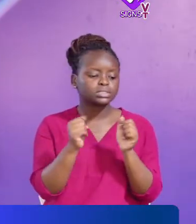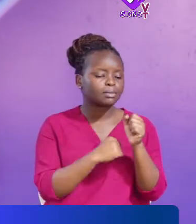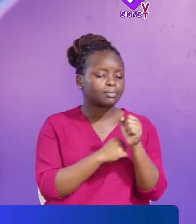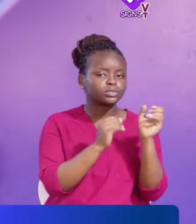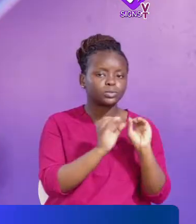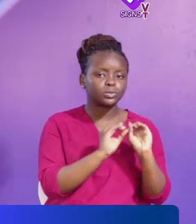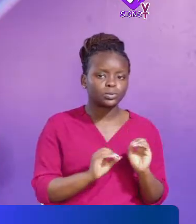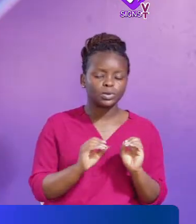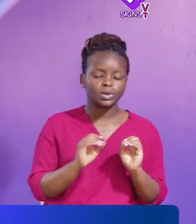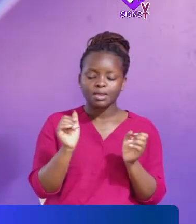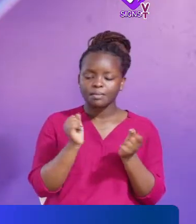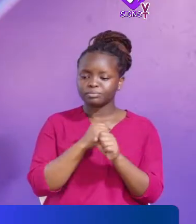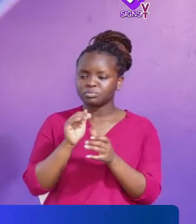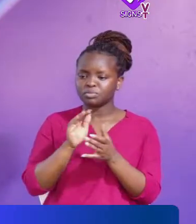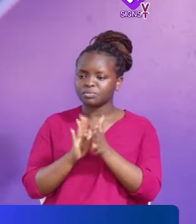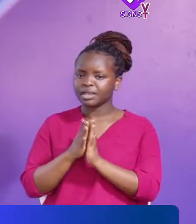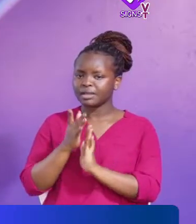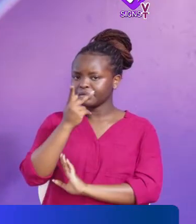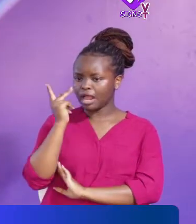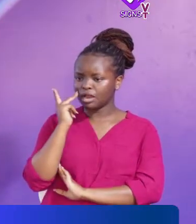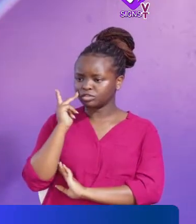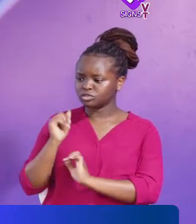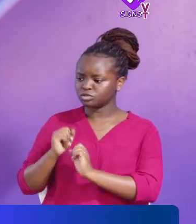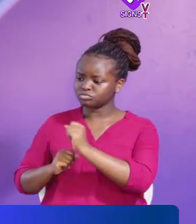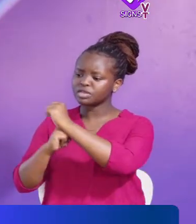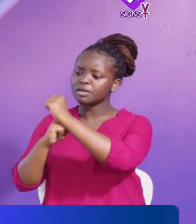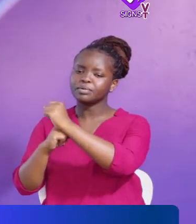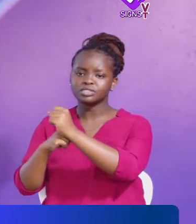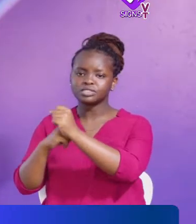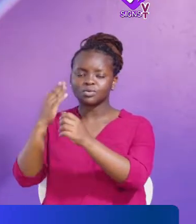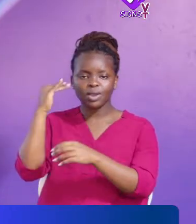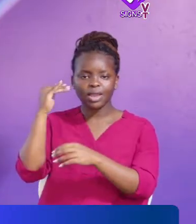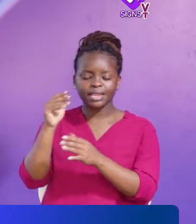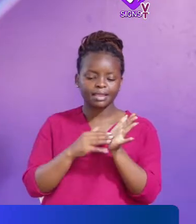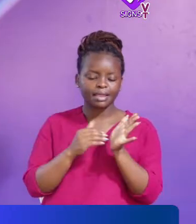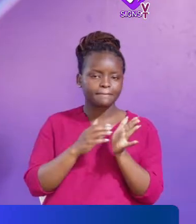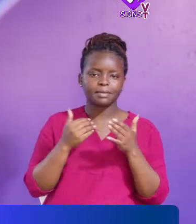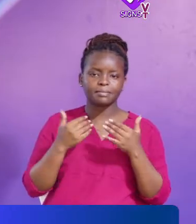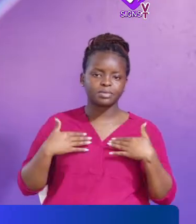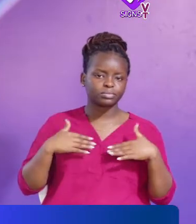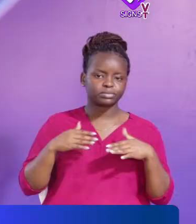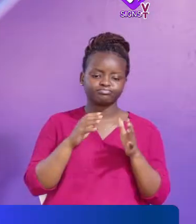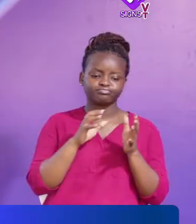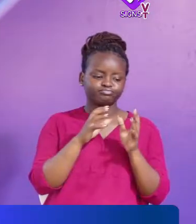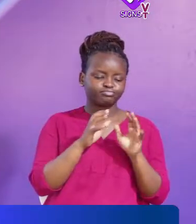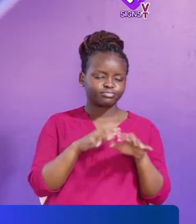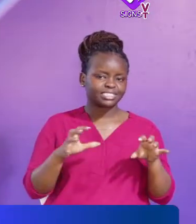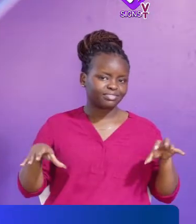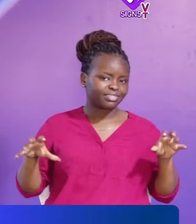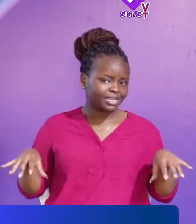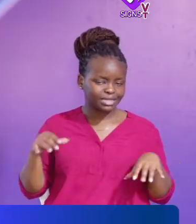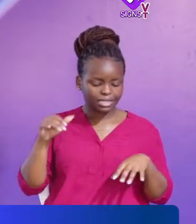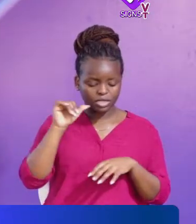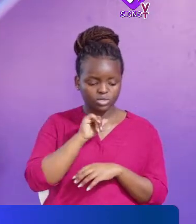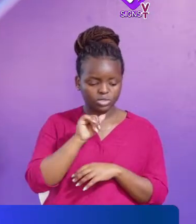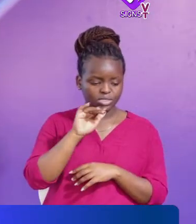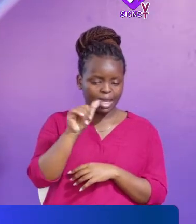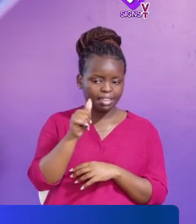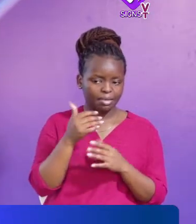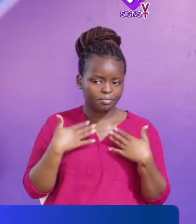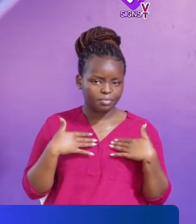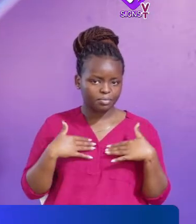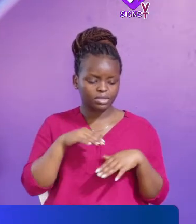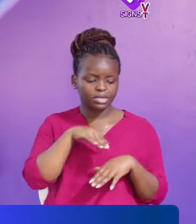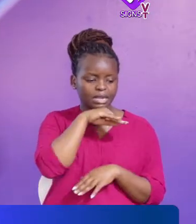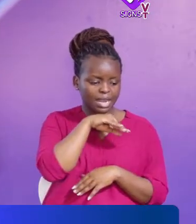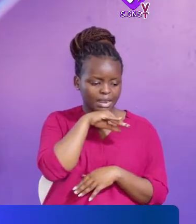because of Kalonzo's ambition that Wakamba must suffer. It should not be because of other people from Luo Nyanza. Raila previously